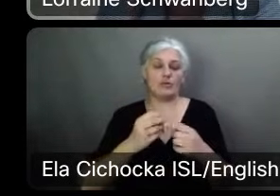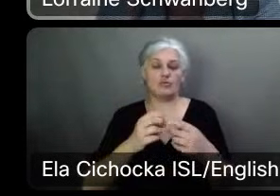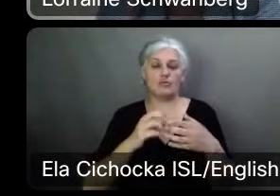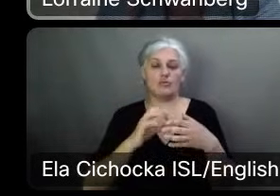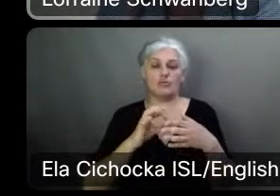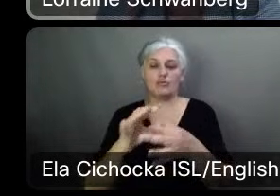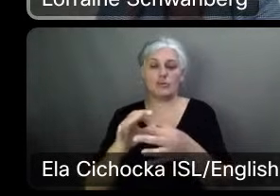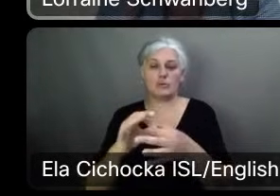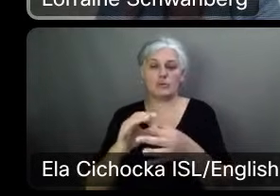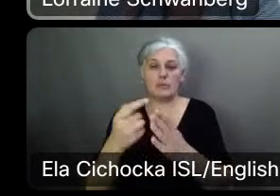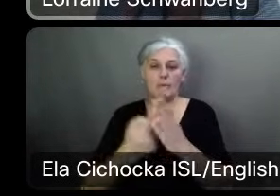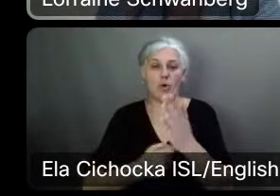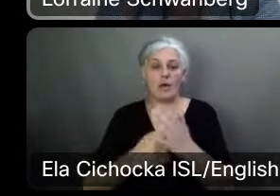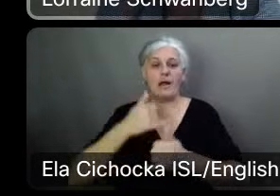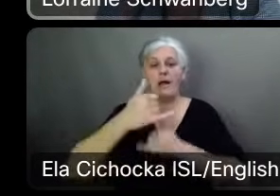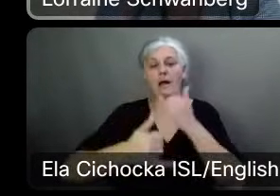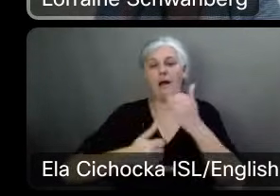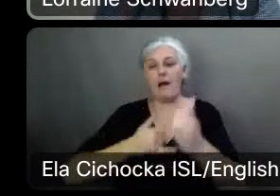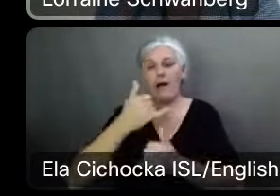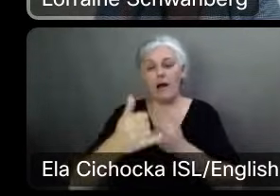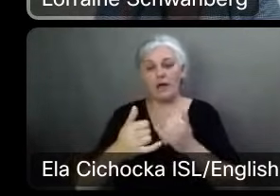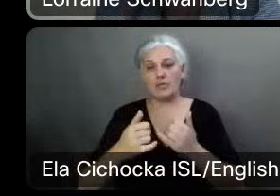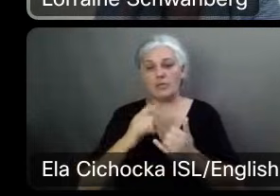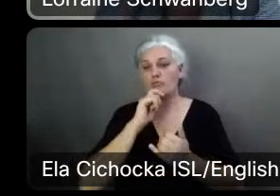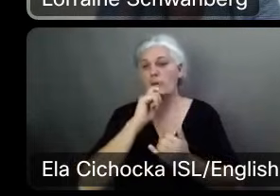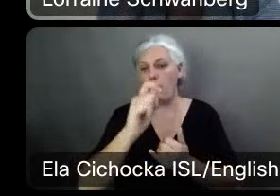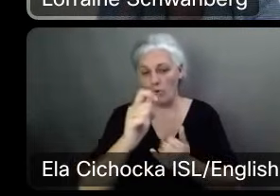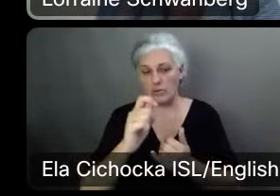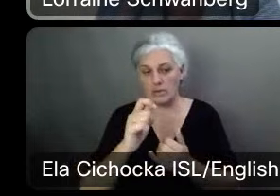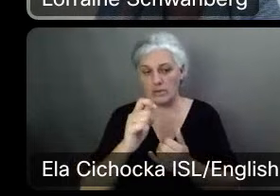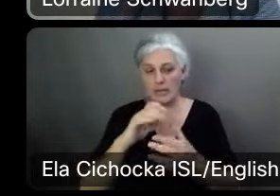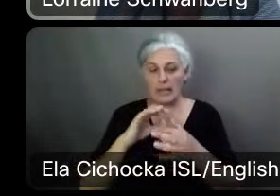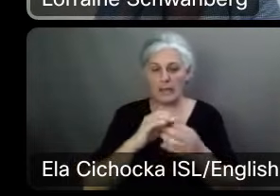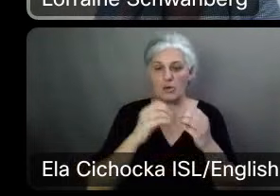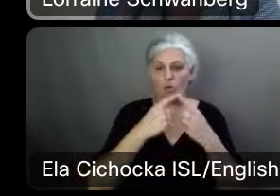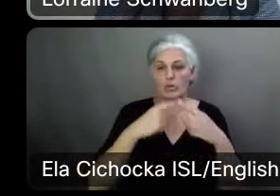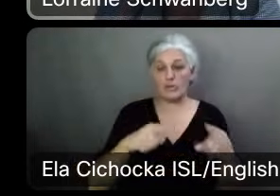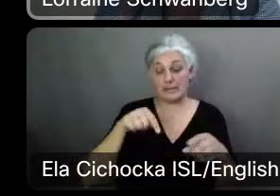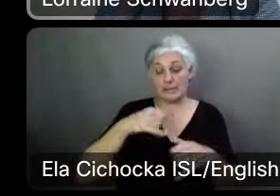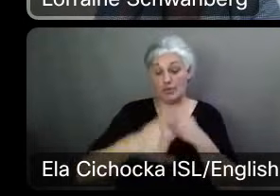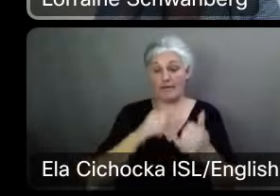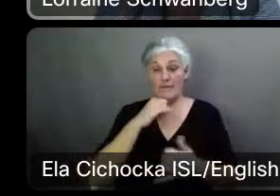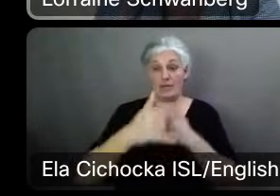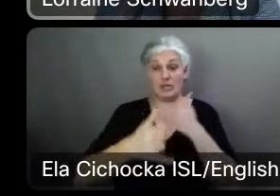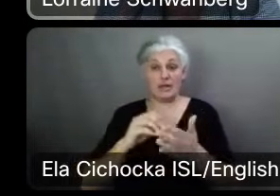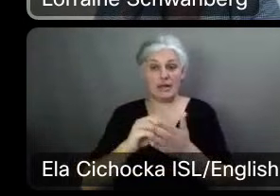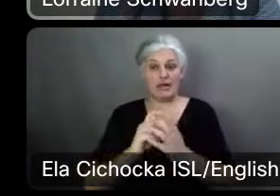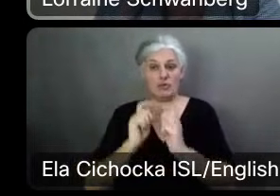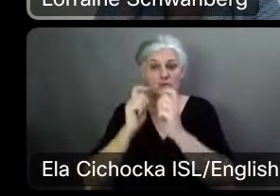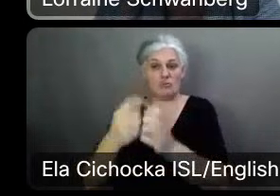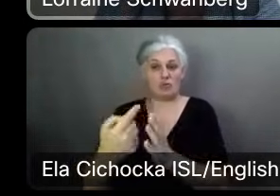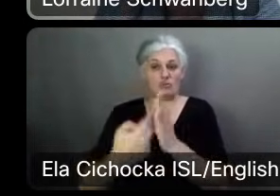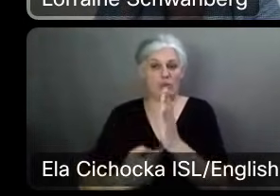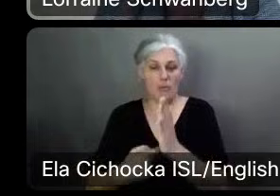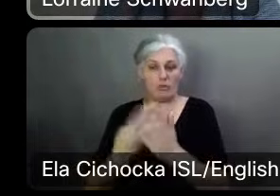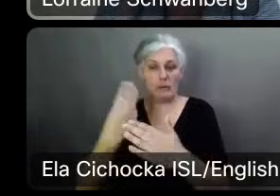is that annual reporting requirement around open disclosure. This year was the first year that we had to submit a report to the